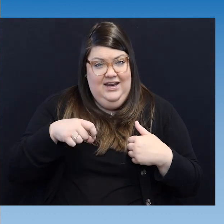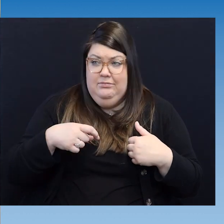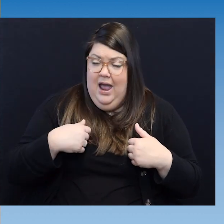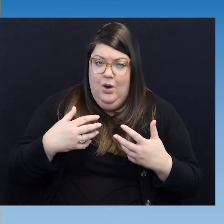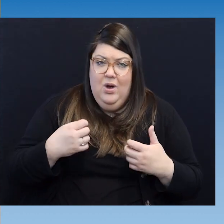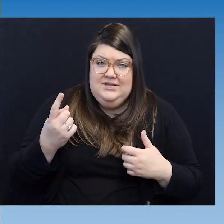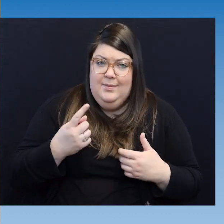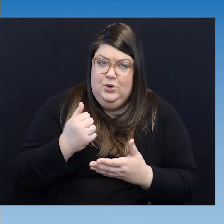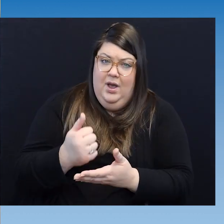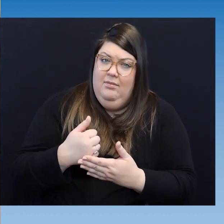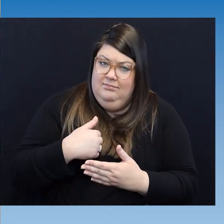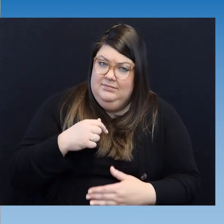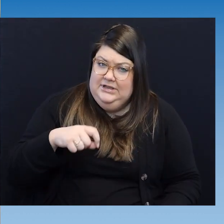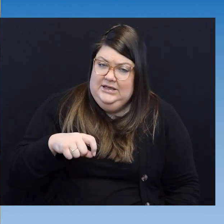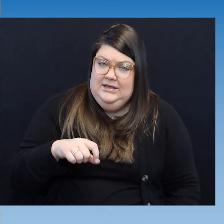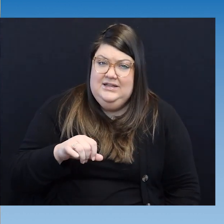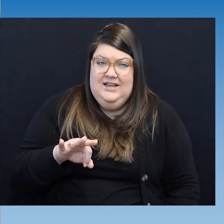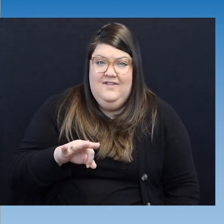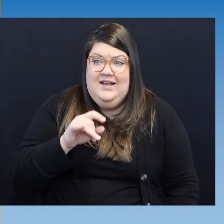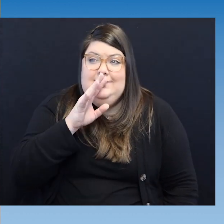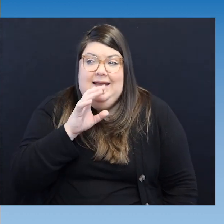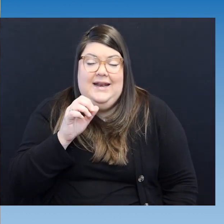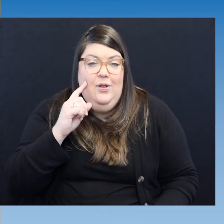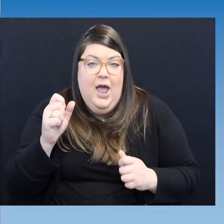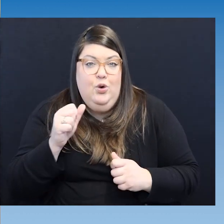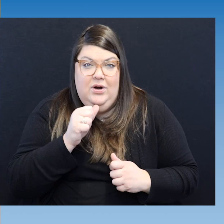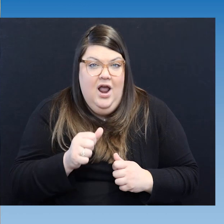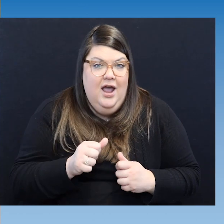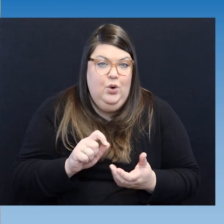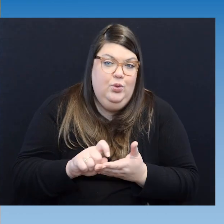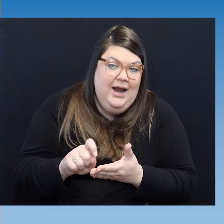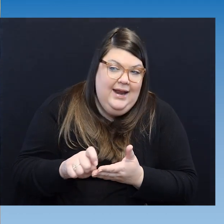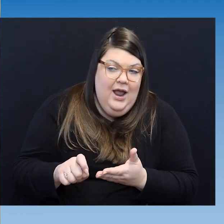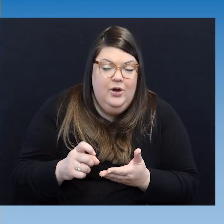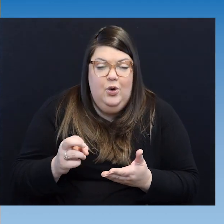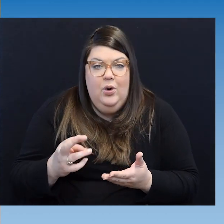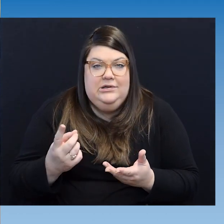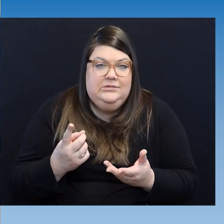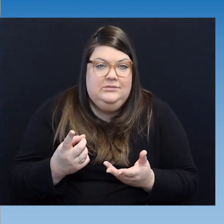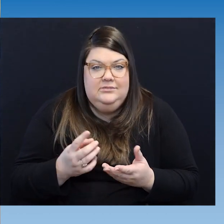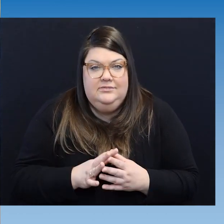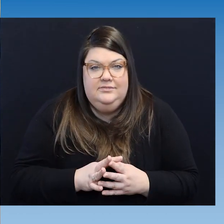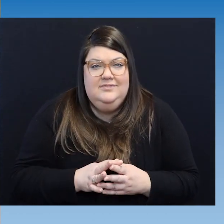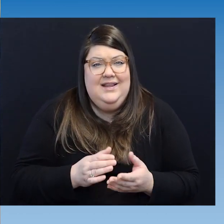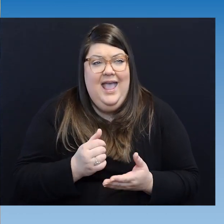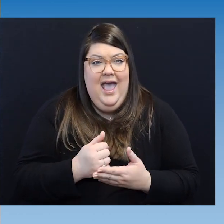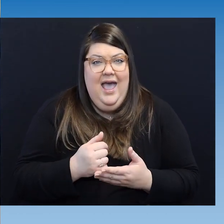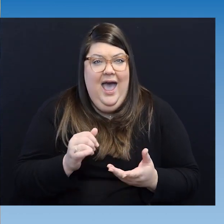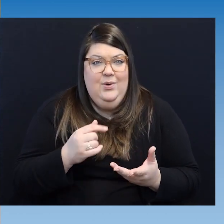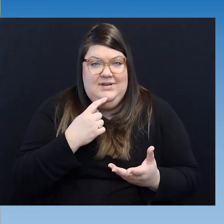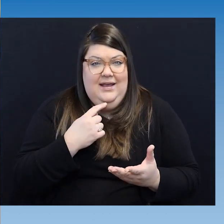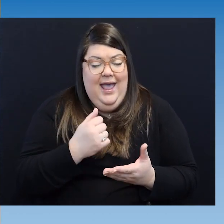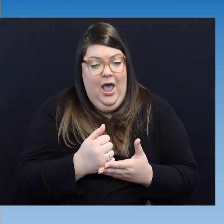attend to my needs, you know, whether I speak it out loud or whether I write it down. So my thing is, like, help me